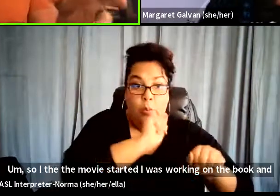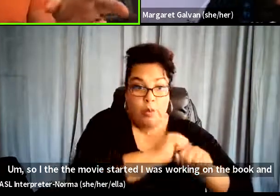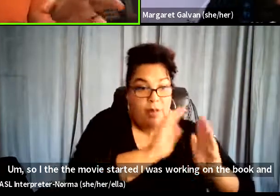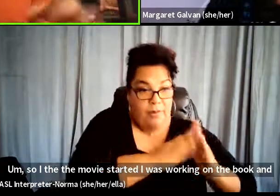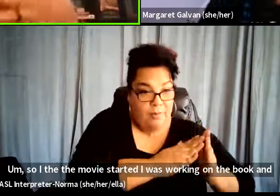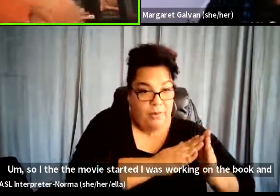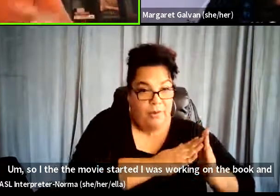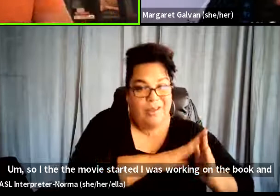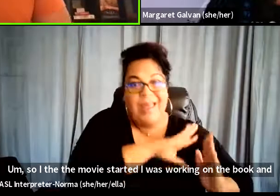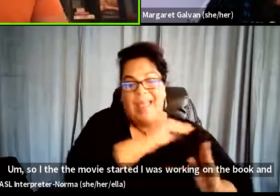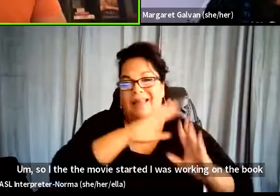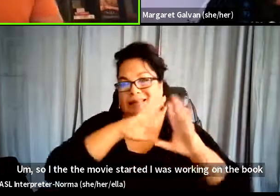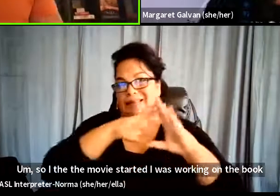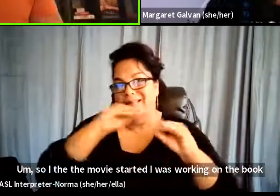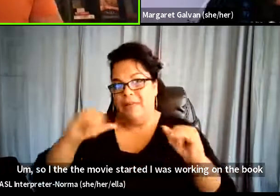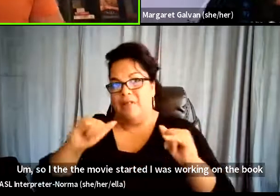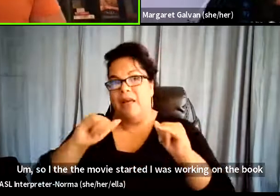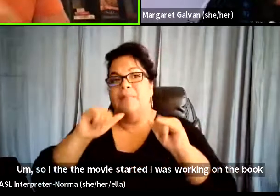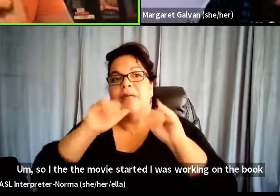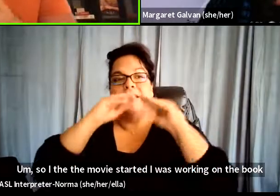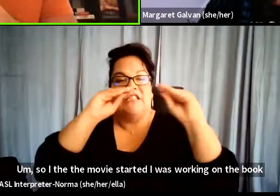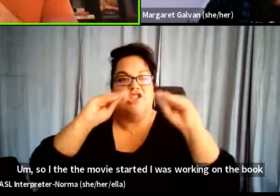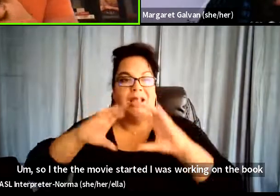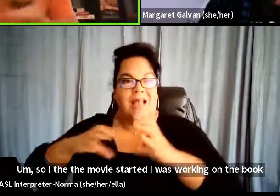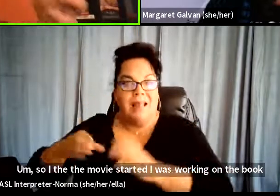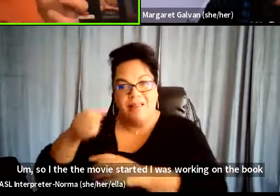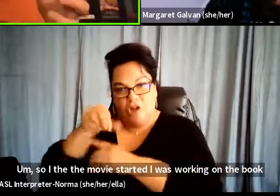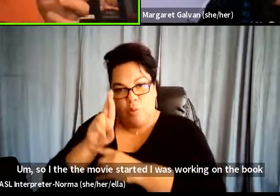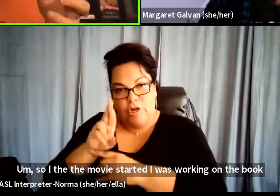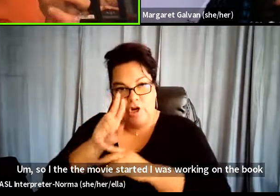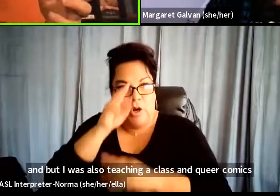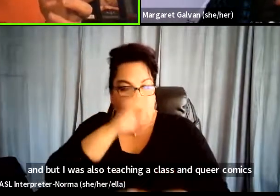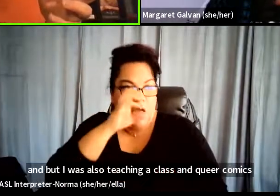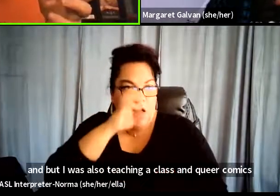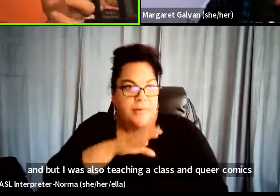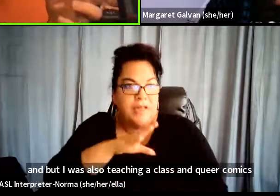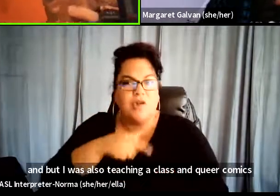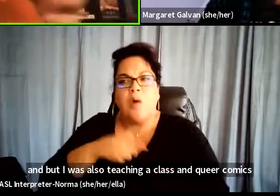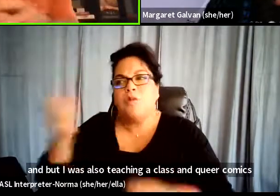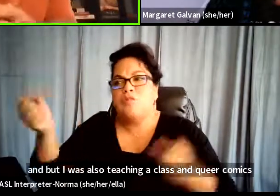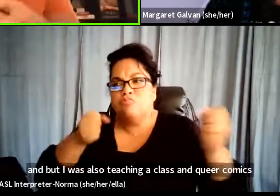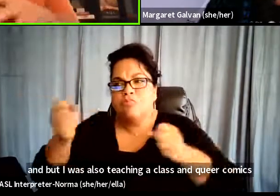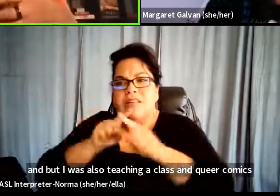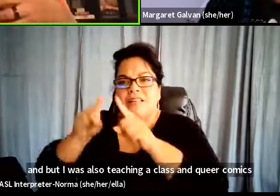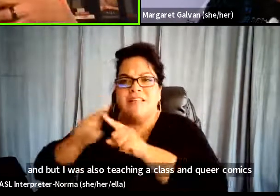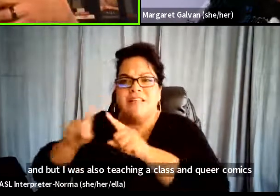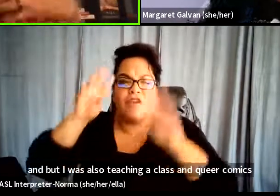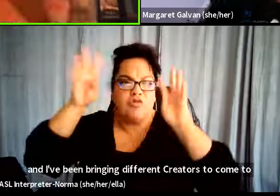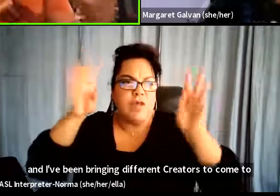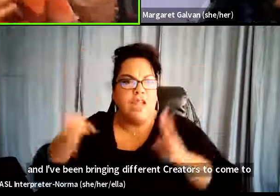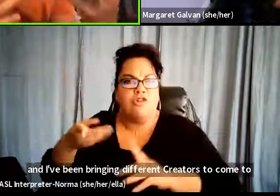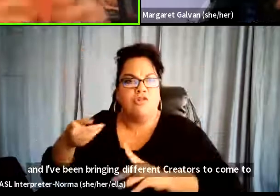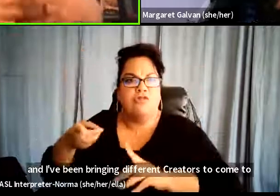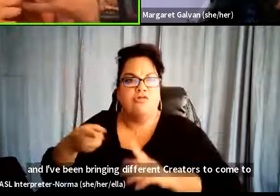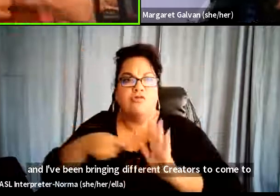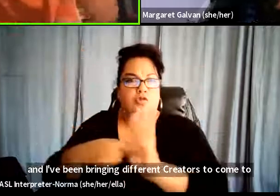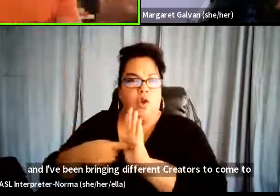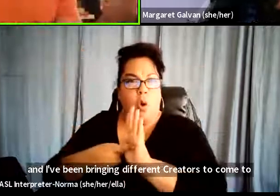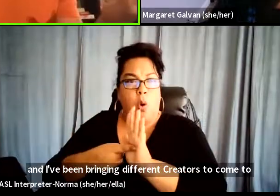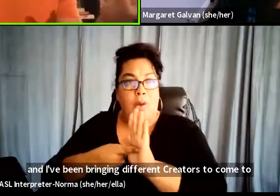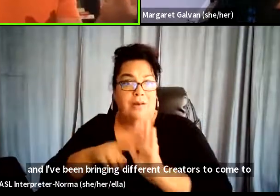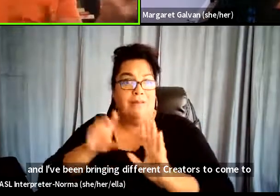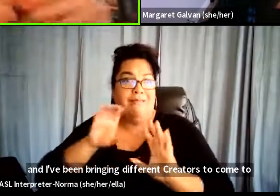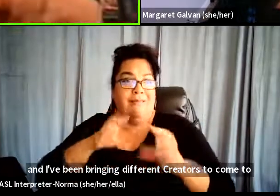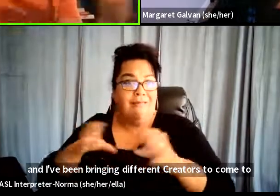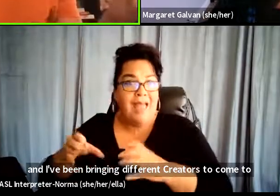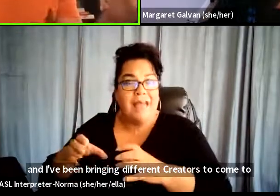teaching a class in queer comics and I had been bringing, um, different creators into class and having my students, we were all